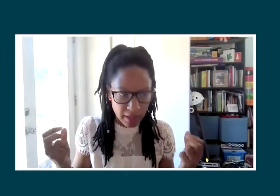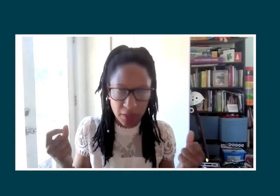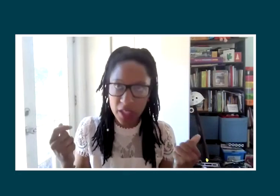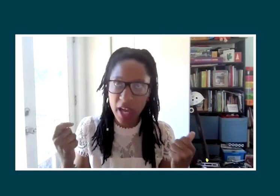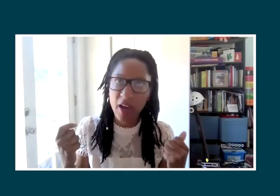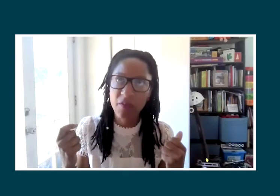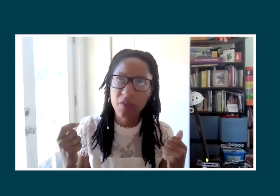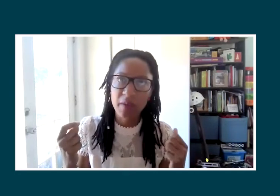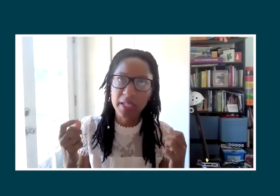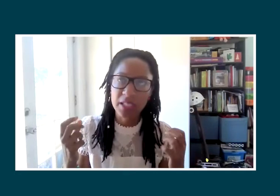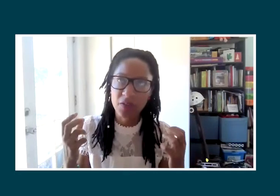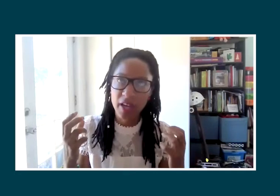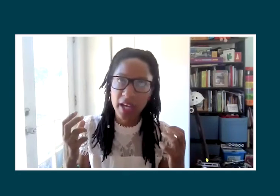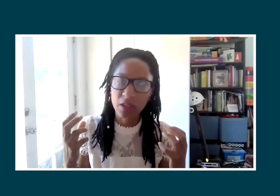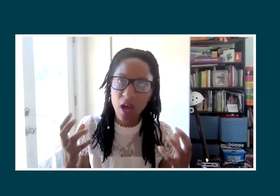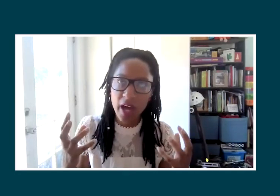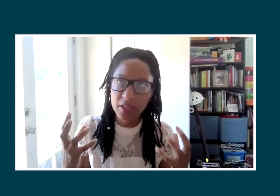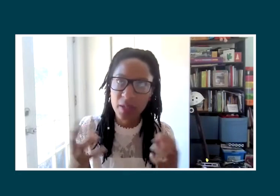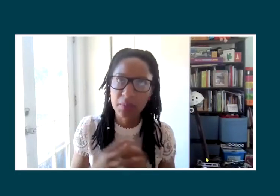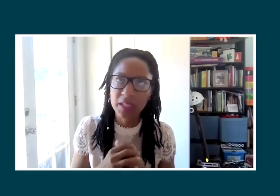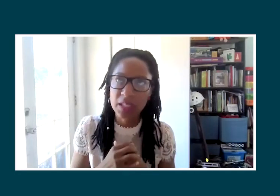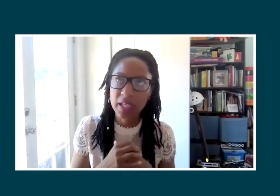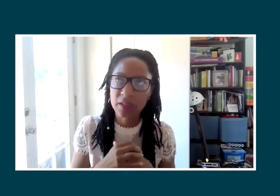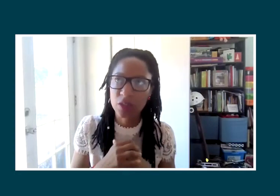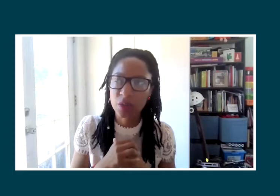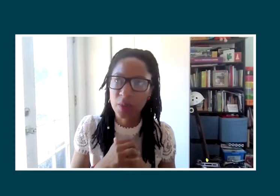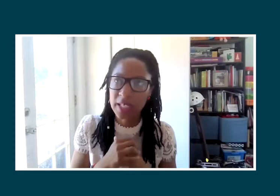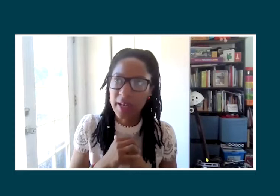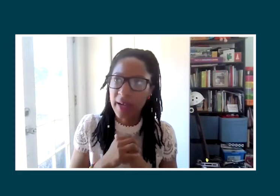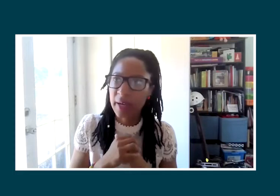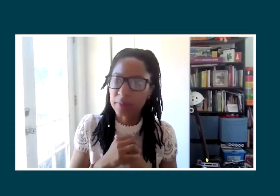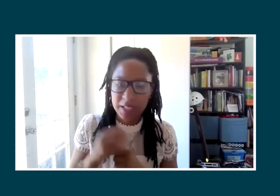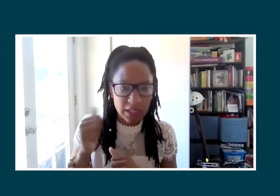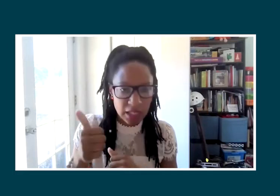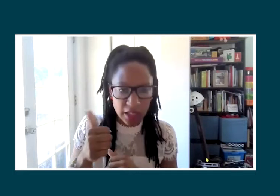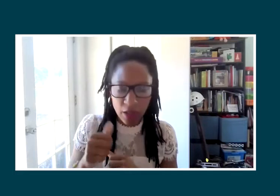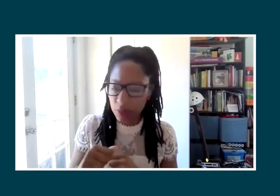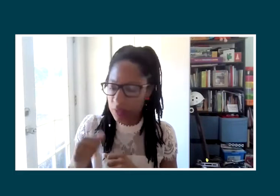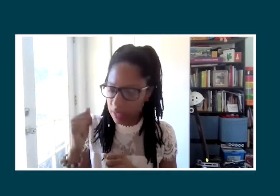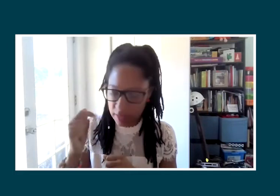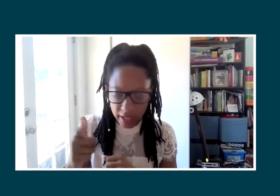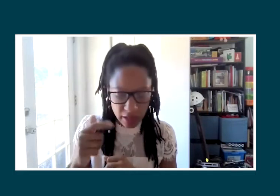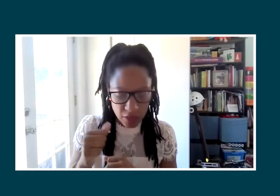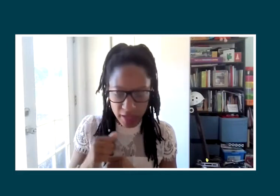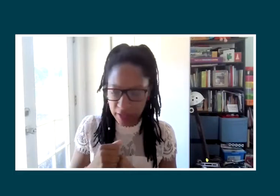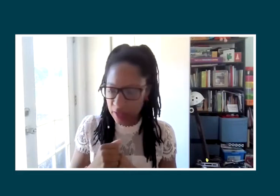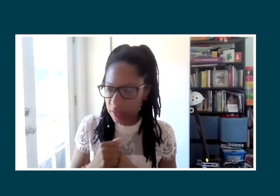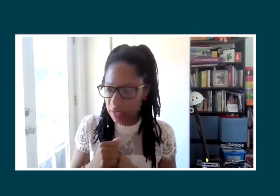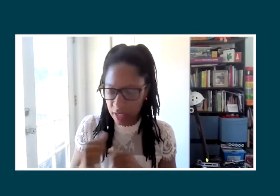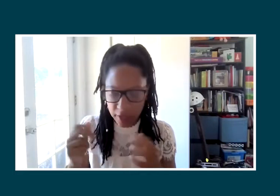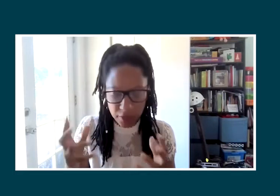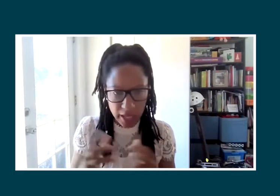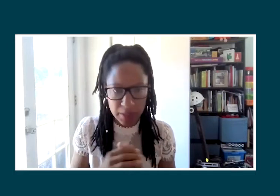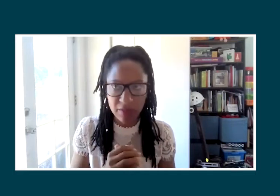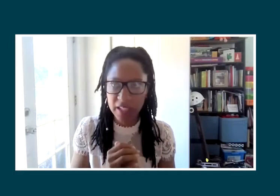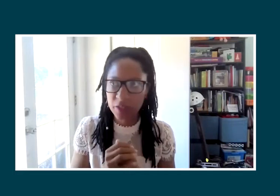Tim, Ben, and Virginia, I often find myself at a loss when I'm listening to CEOs and executive directors